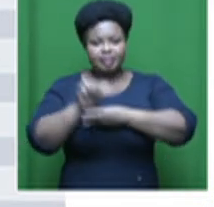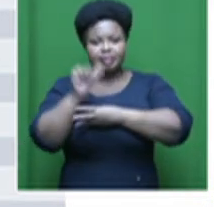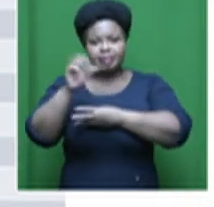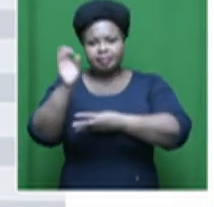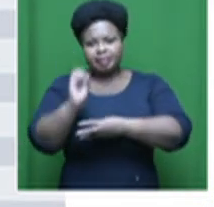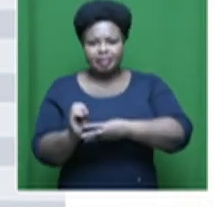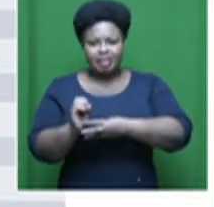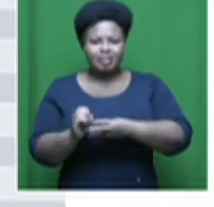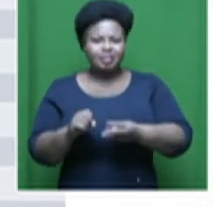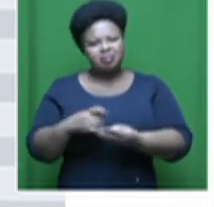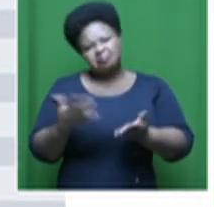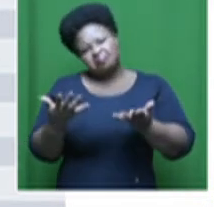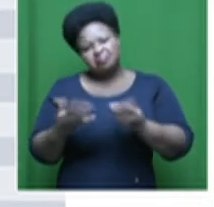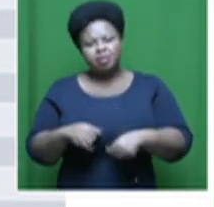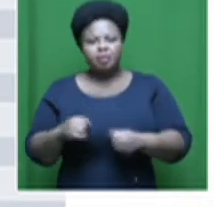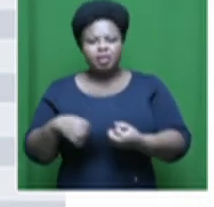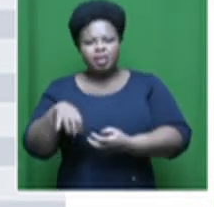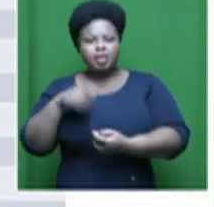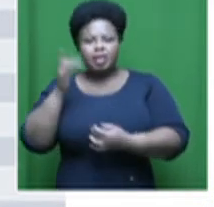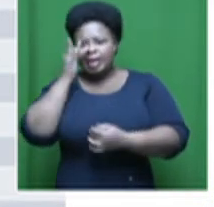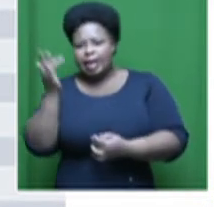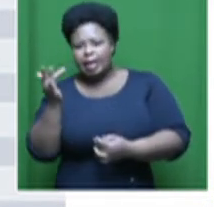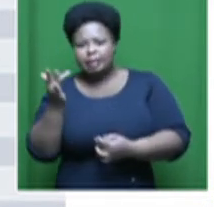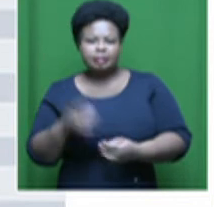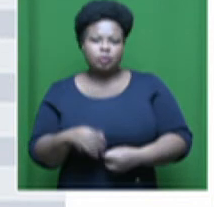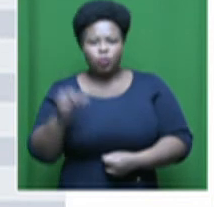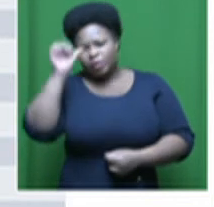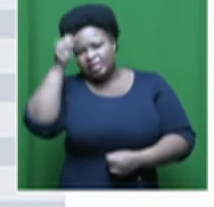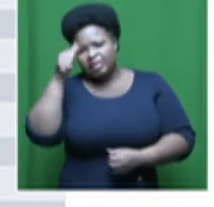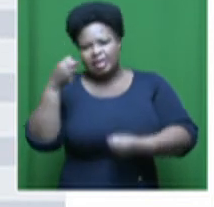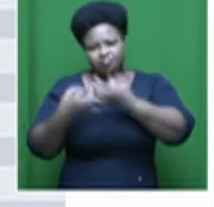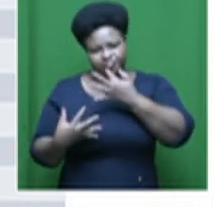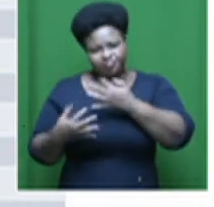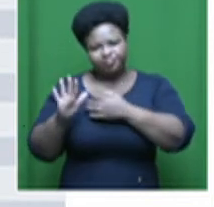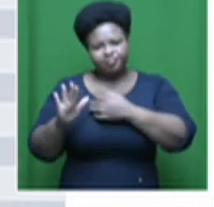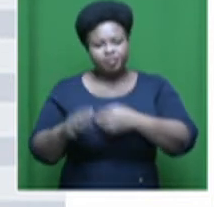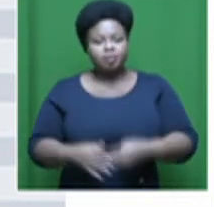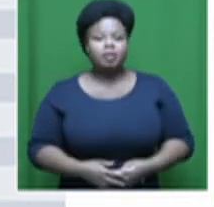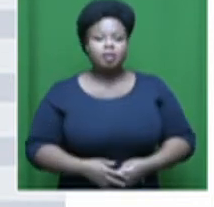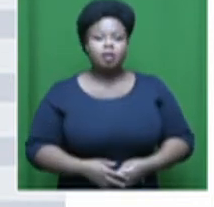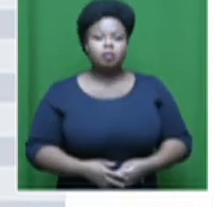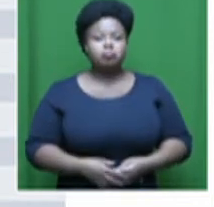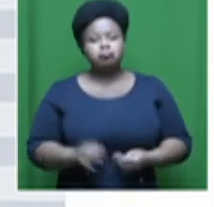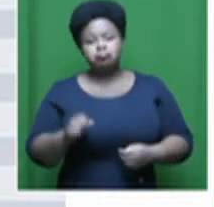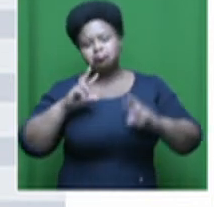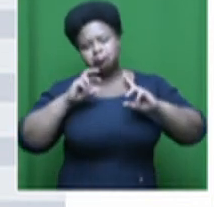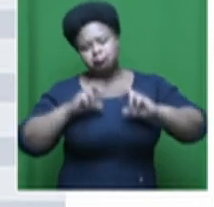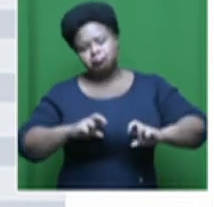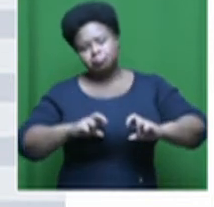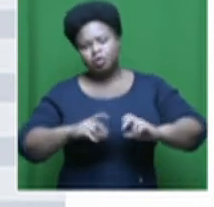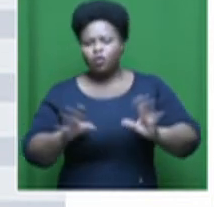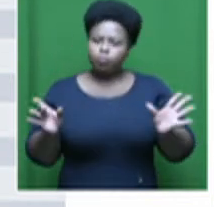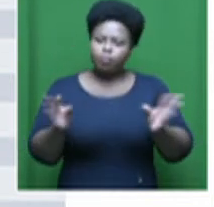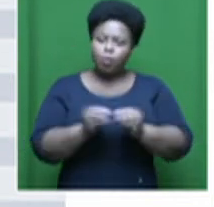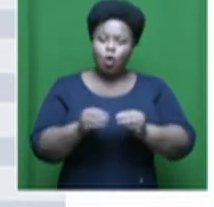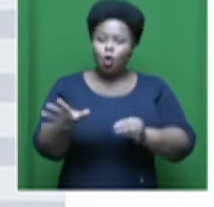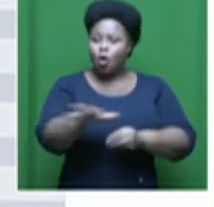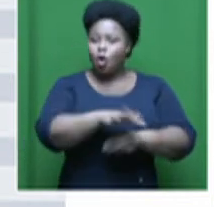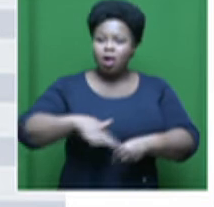16% identifying as being of mixed race. In this particular study, roughly about 20% of all of the